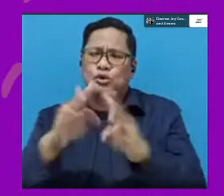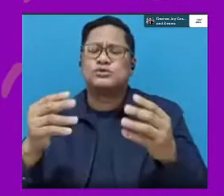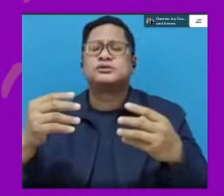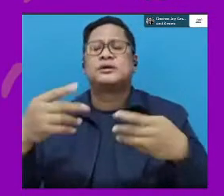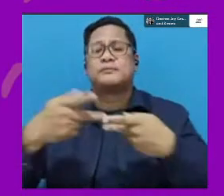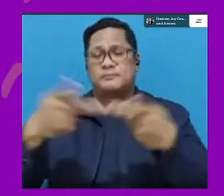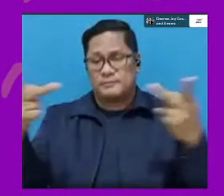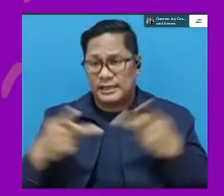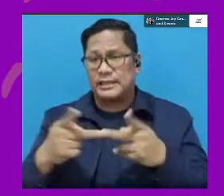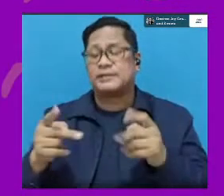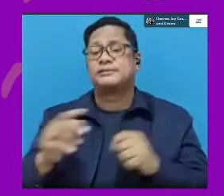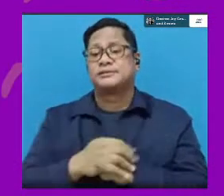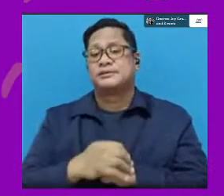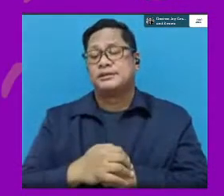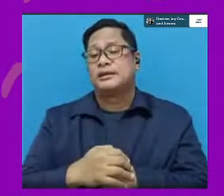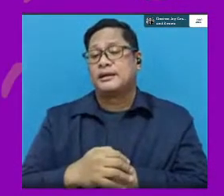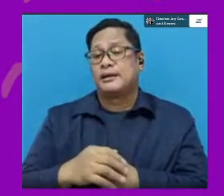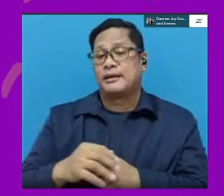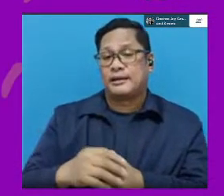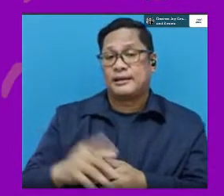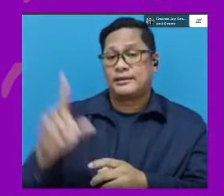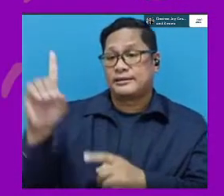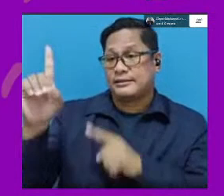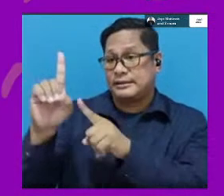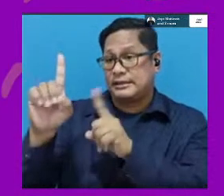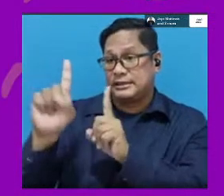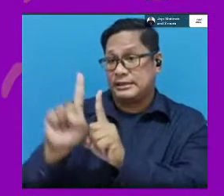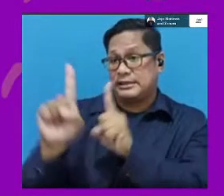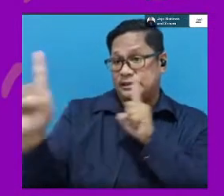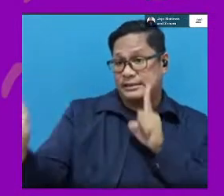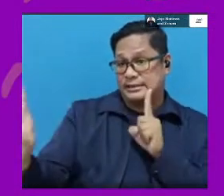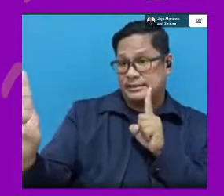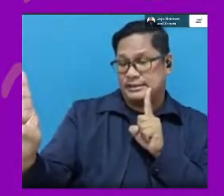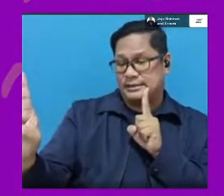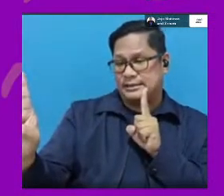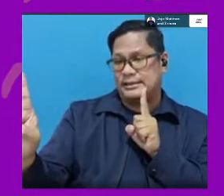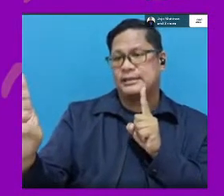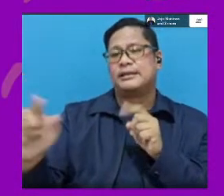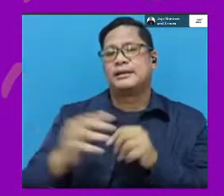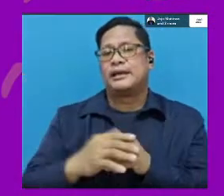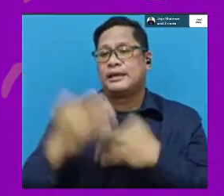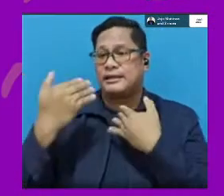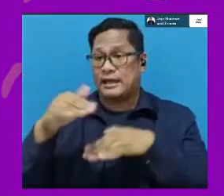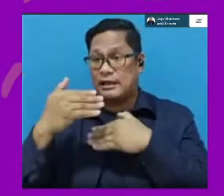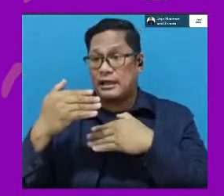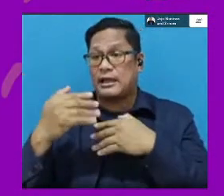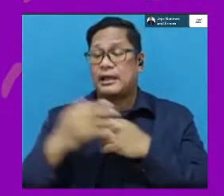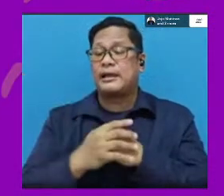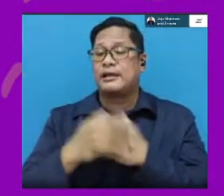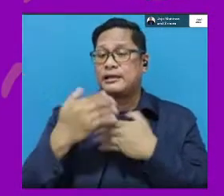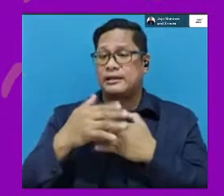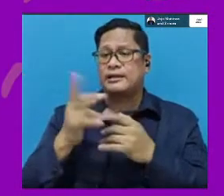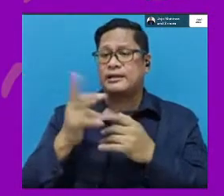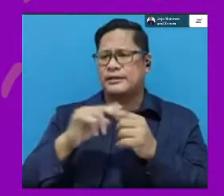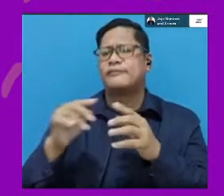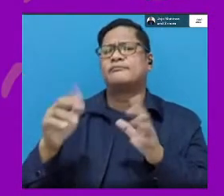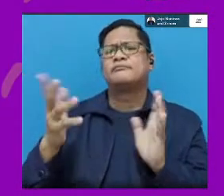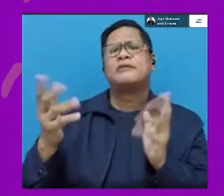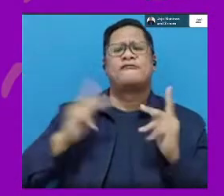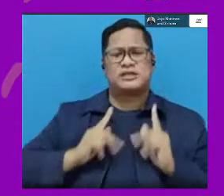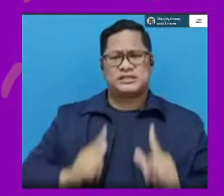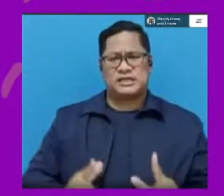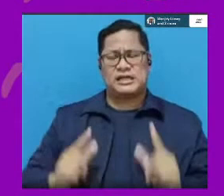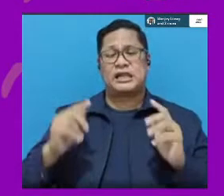our hands. D for dumistansya ng 1 metro at limitahan yung physical na interaction for